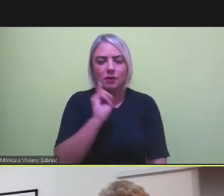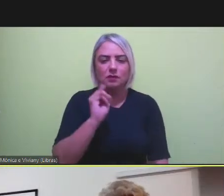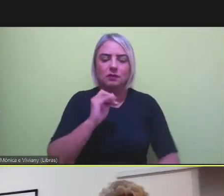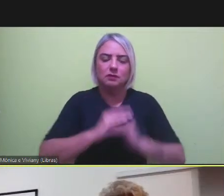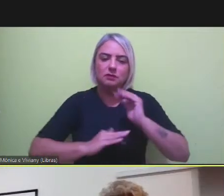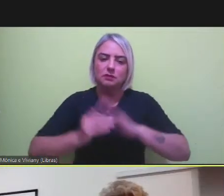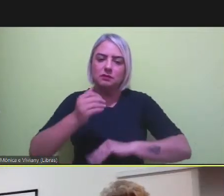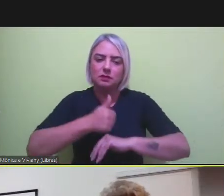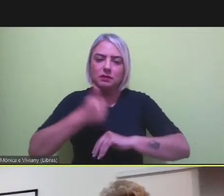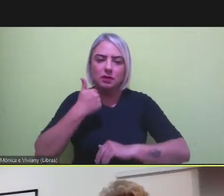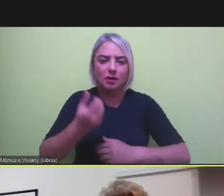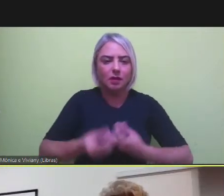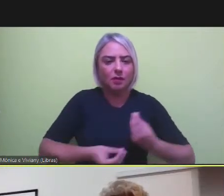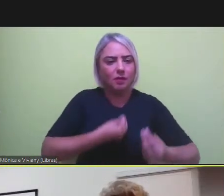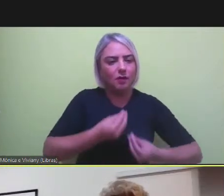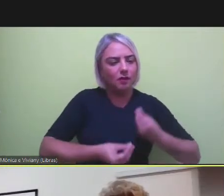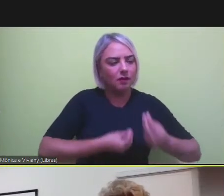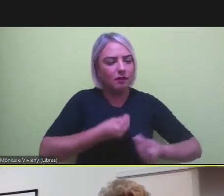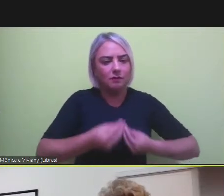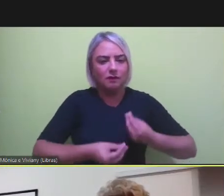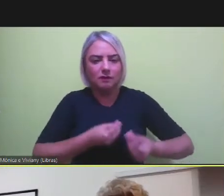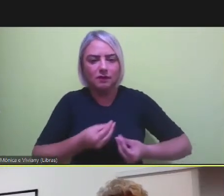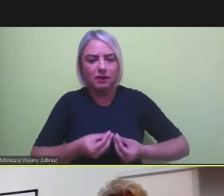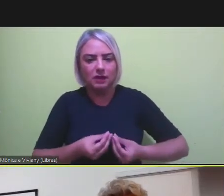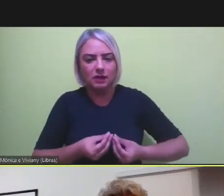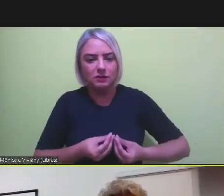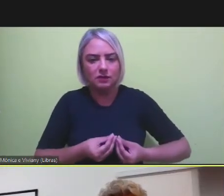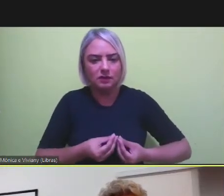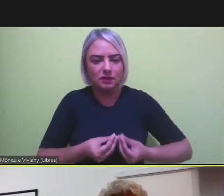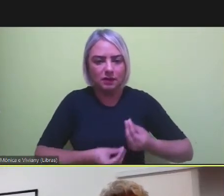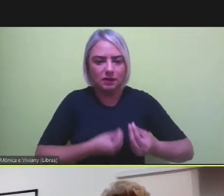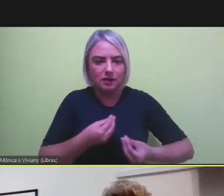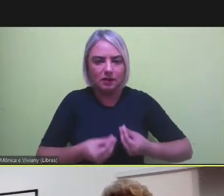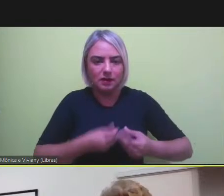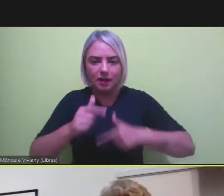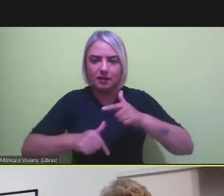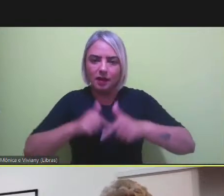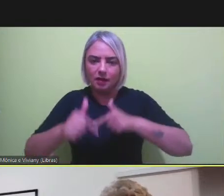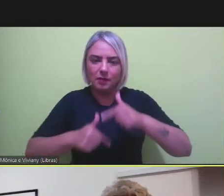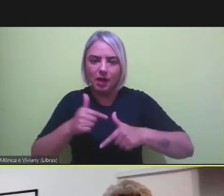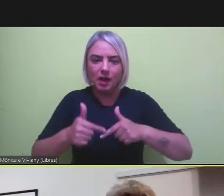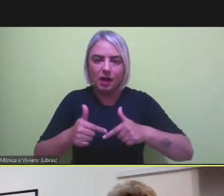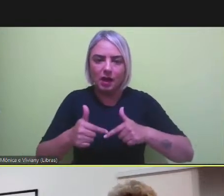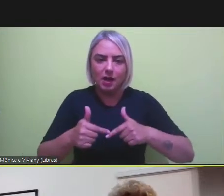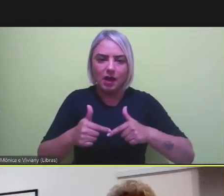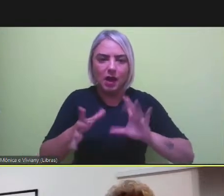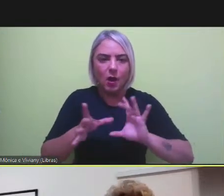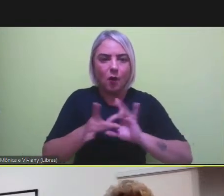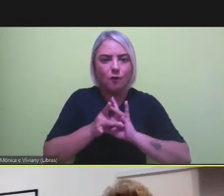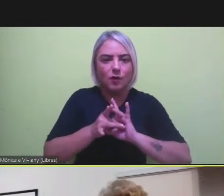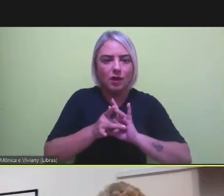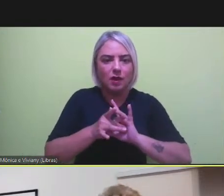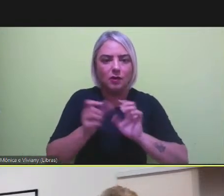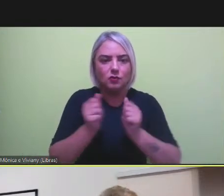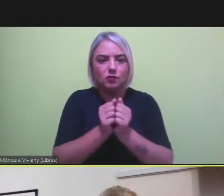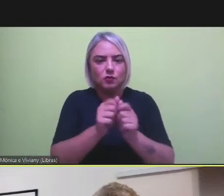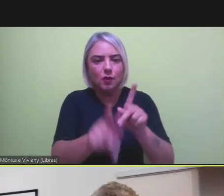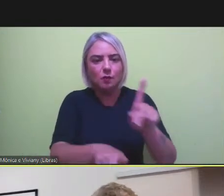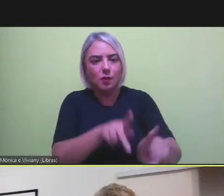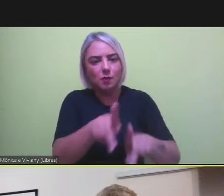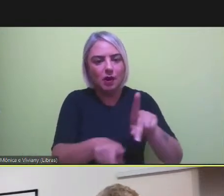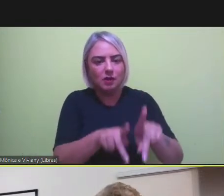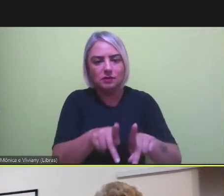is fundamental that professionals live, let's say, that they are there acting and the connection with